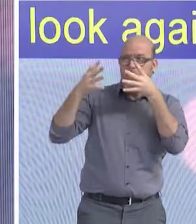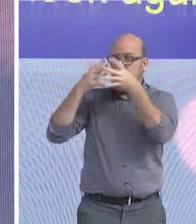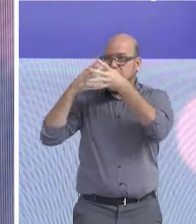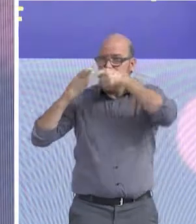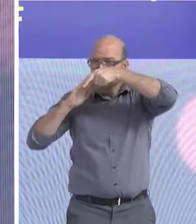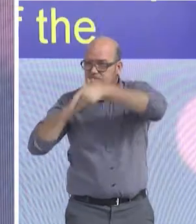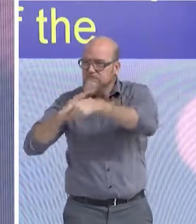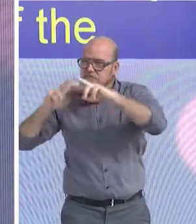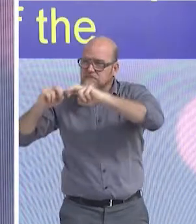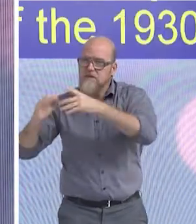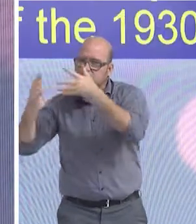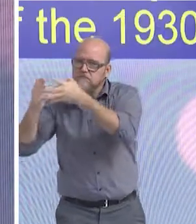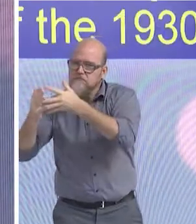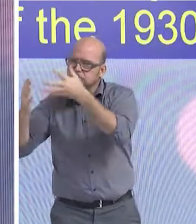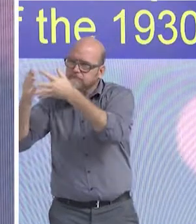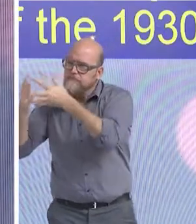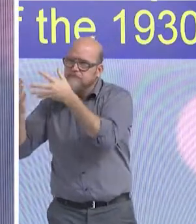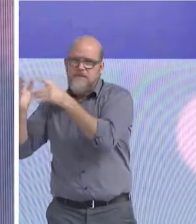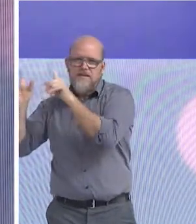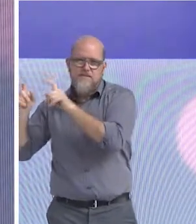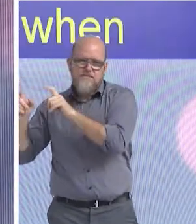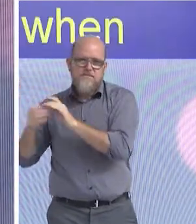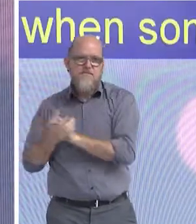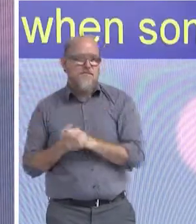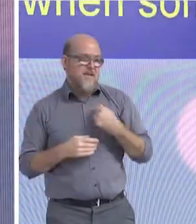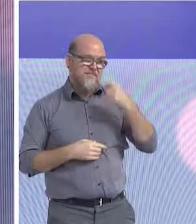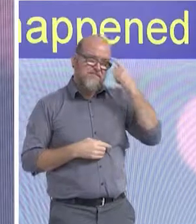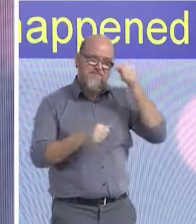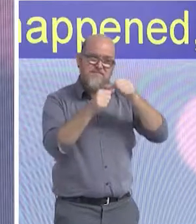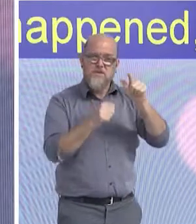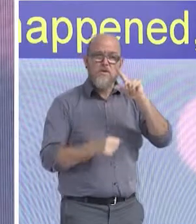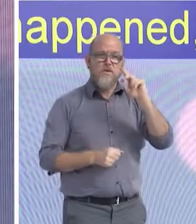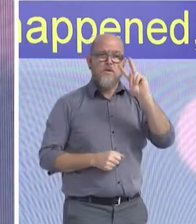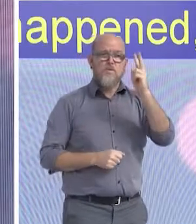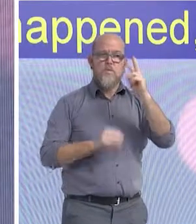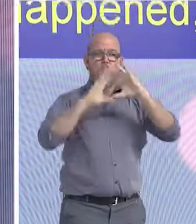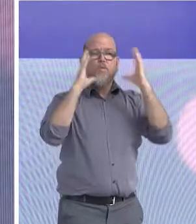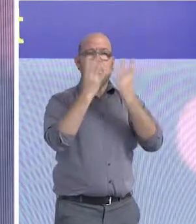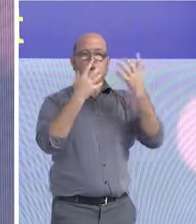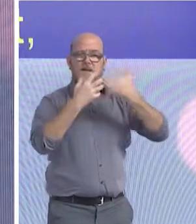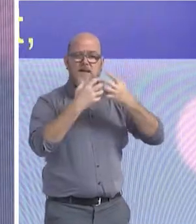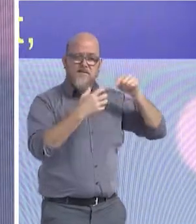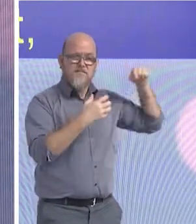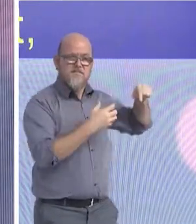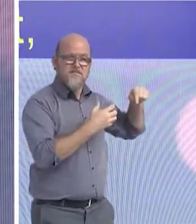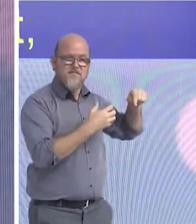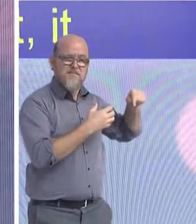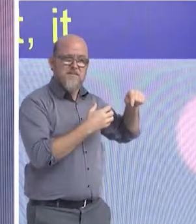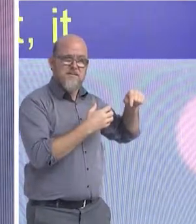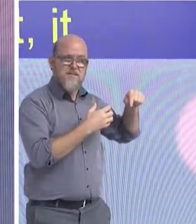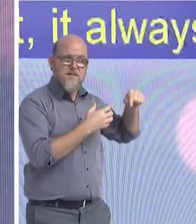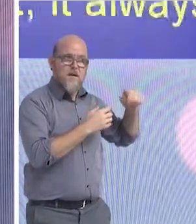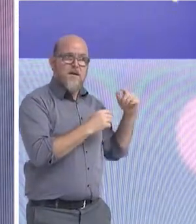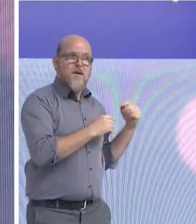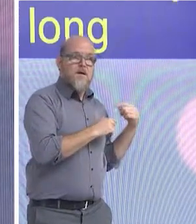1930s or at any point when something very bad has happened, it never happens overnight. It always bubbles up over a long period of time. And so I